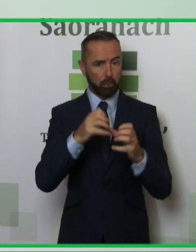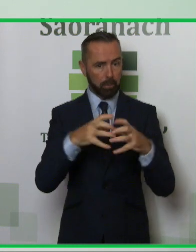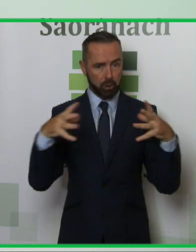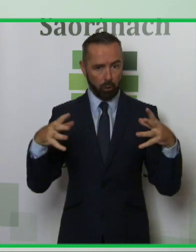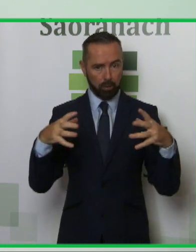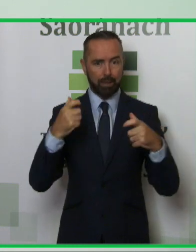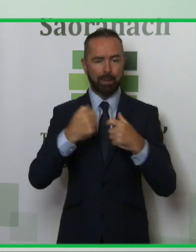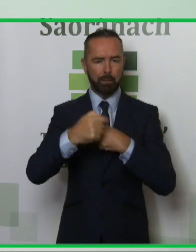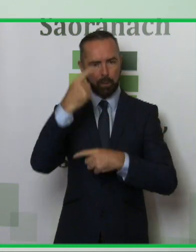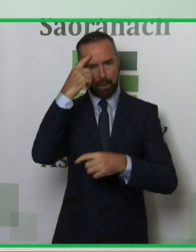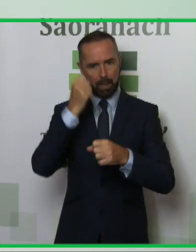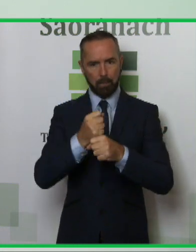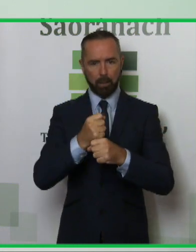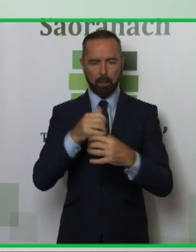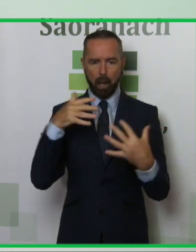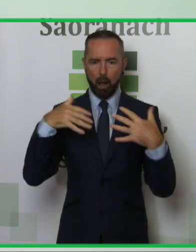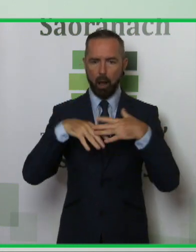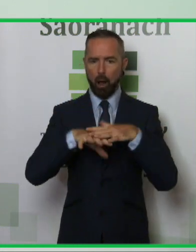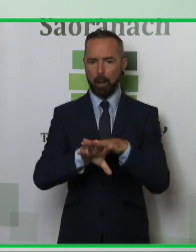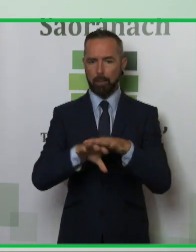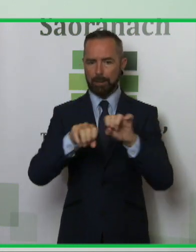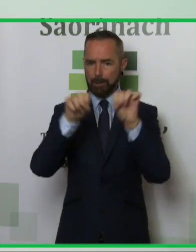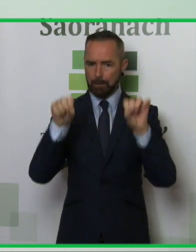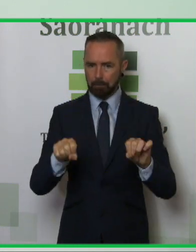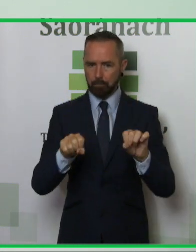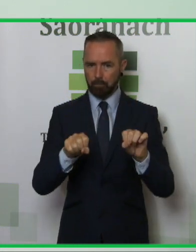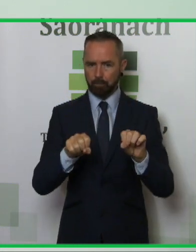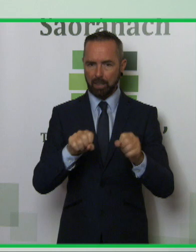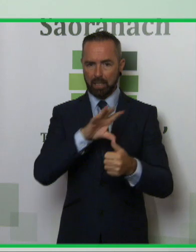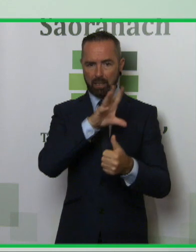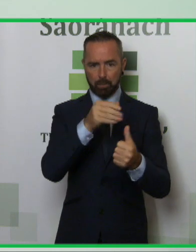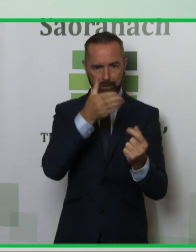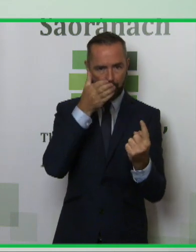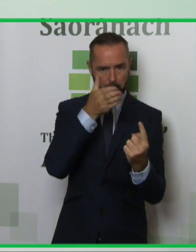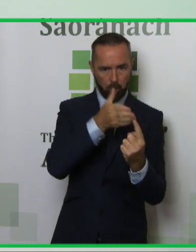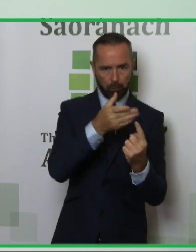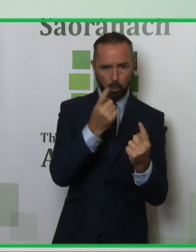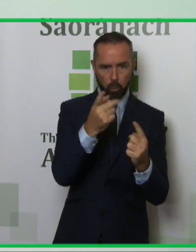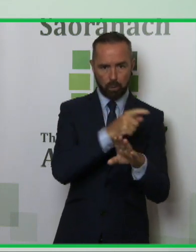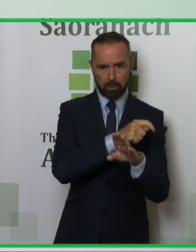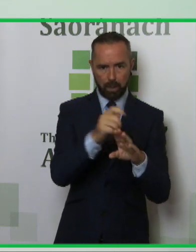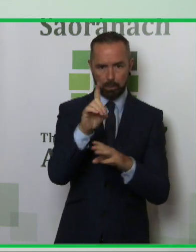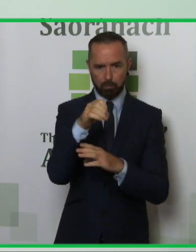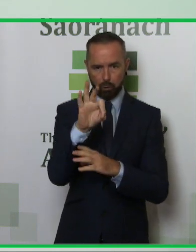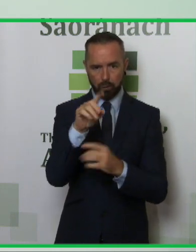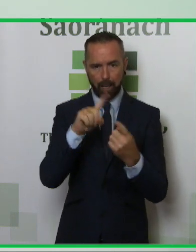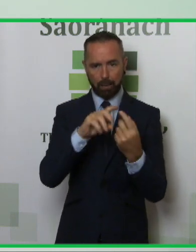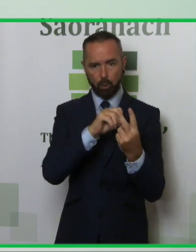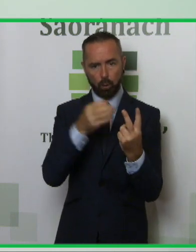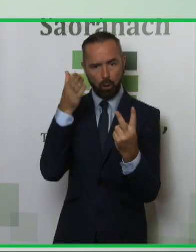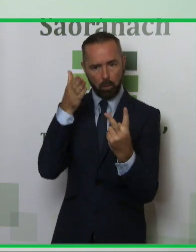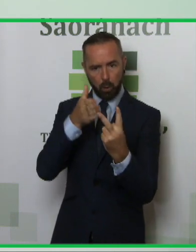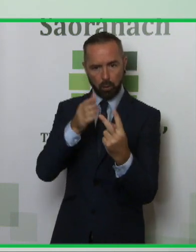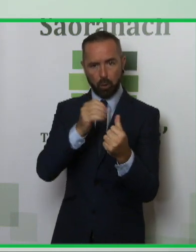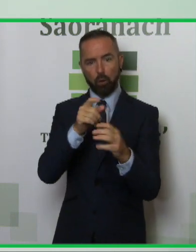model, which is, if you like, choosing a particular approach for one drug and another approach for another drug, so we can go